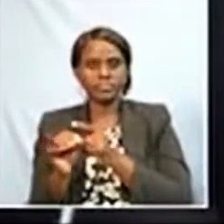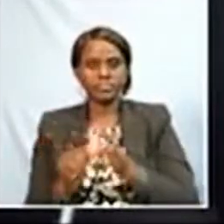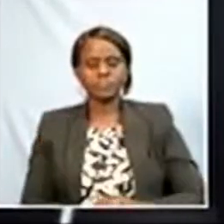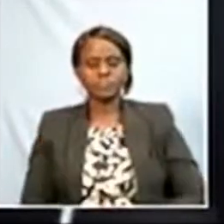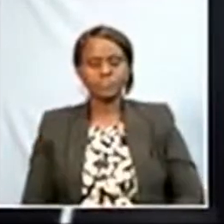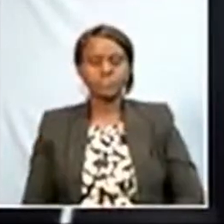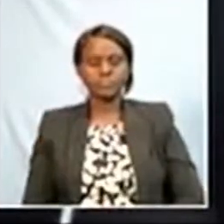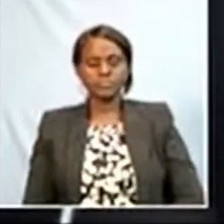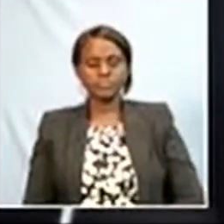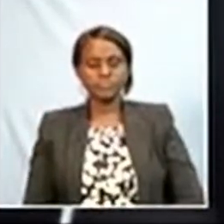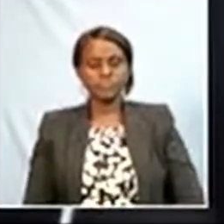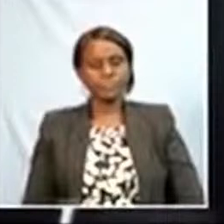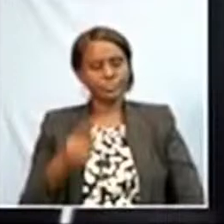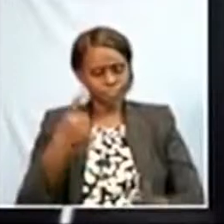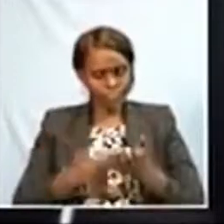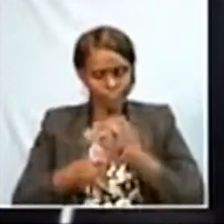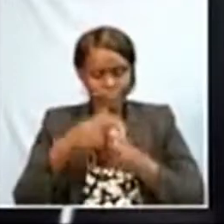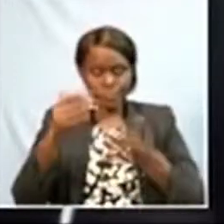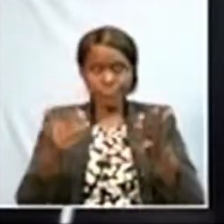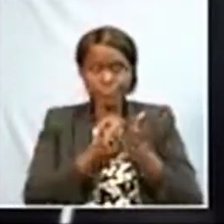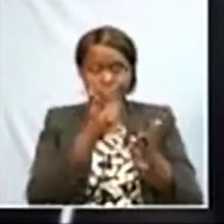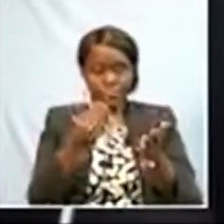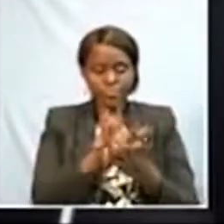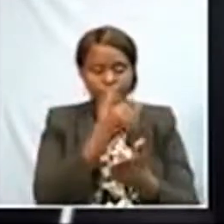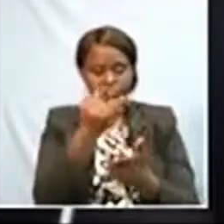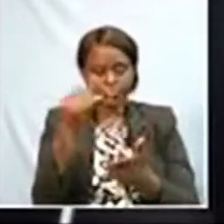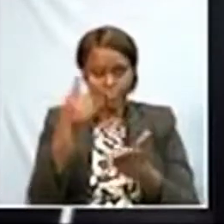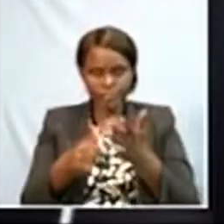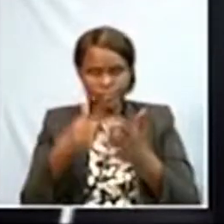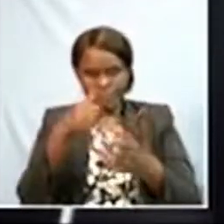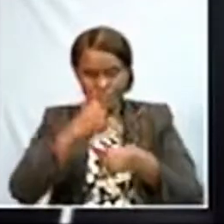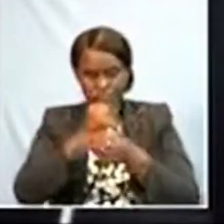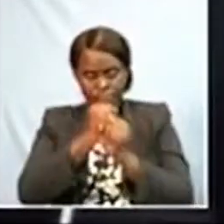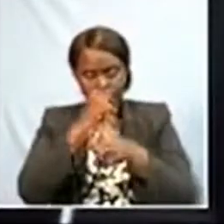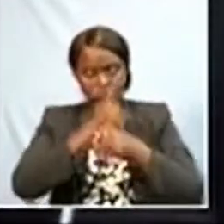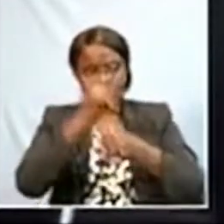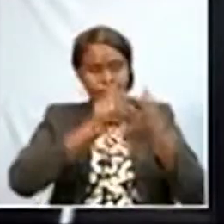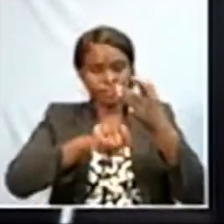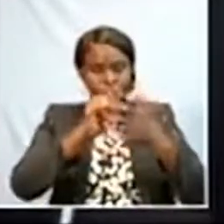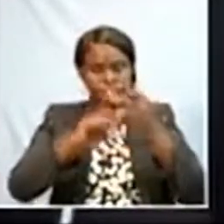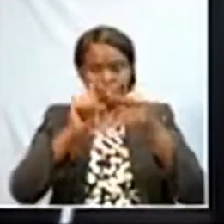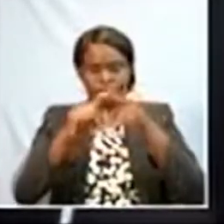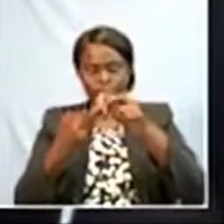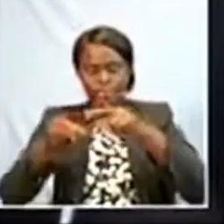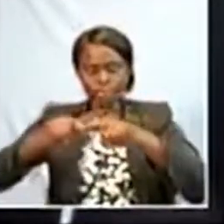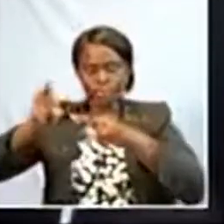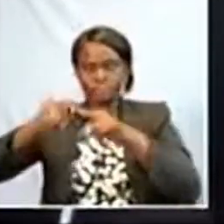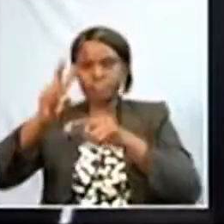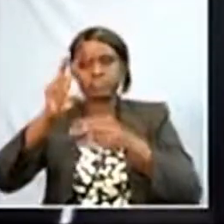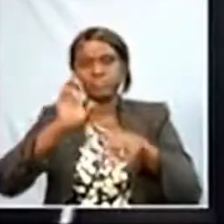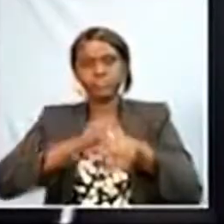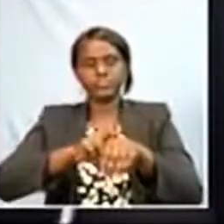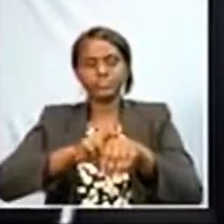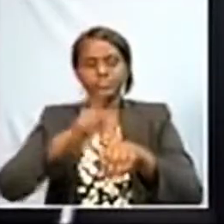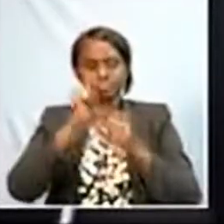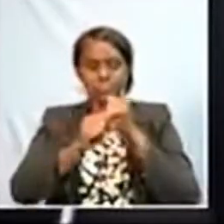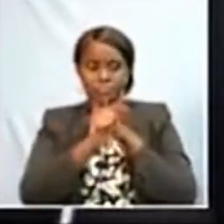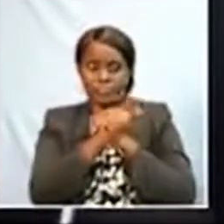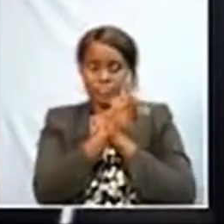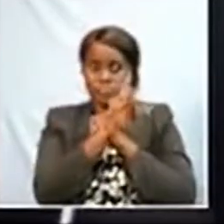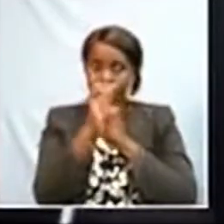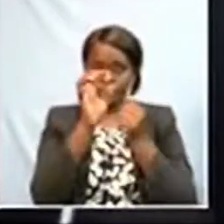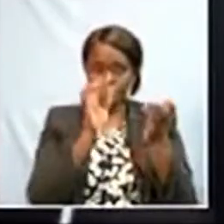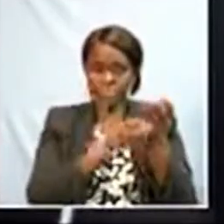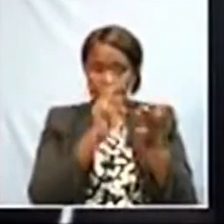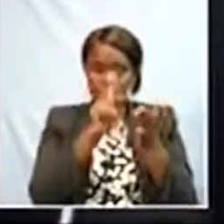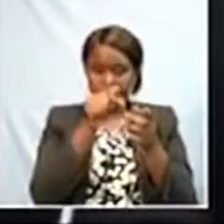What new items that made the price to jump twice? Because at 700,000 kwacha, it means